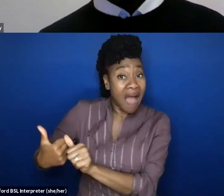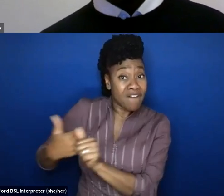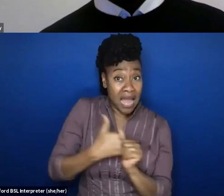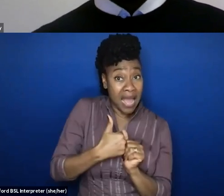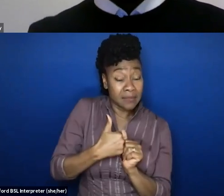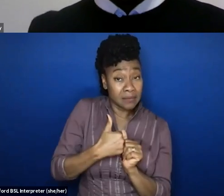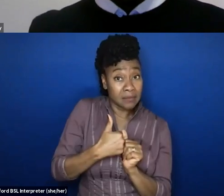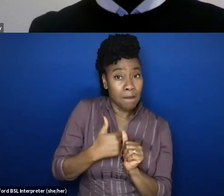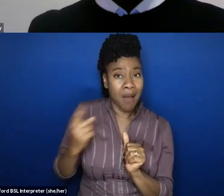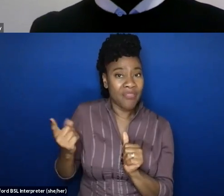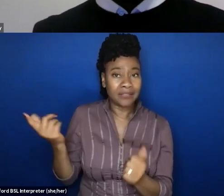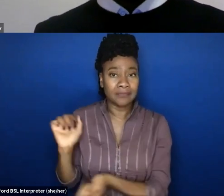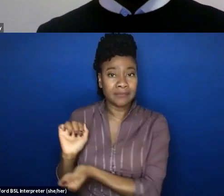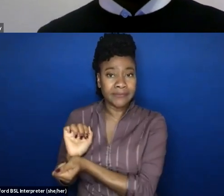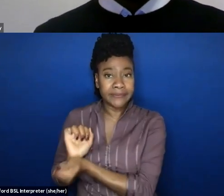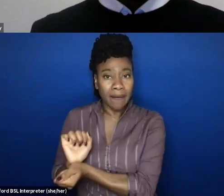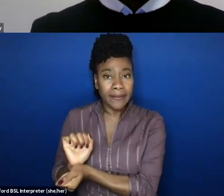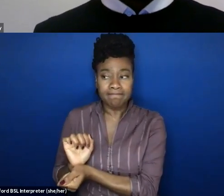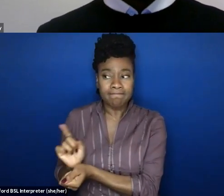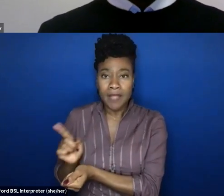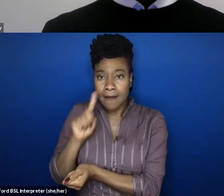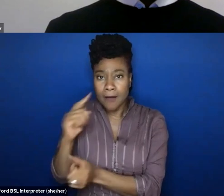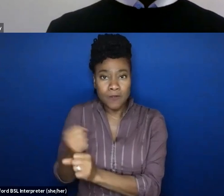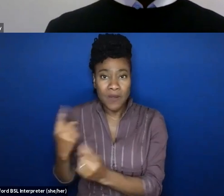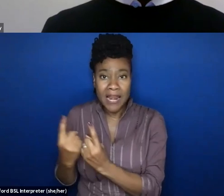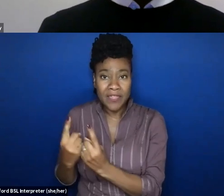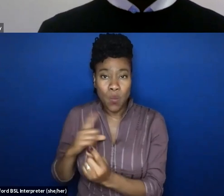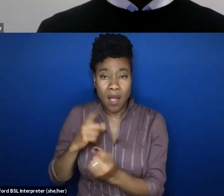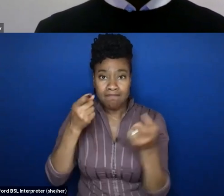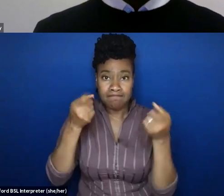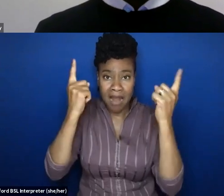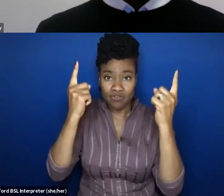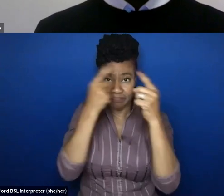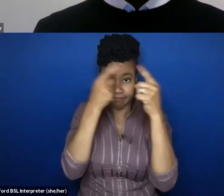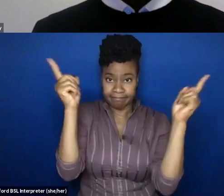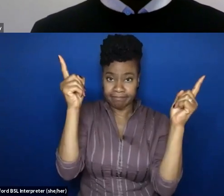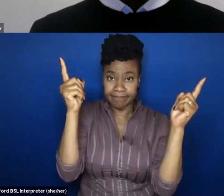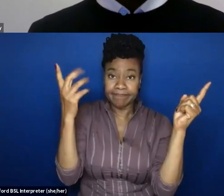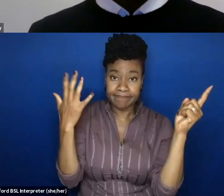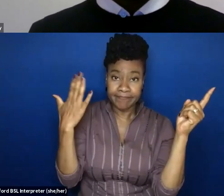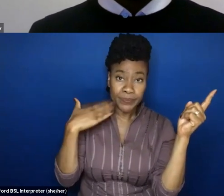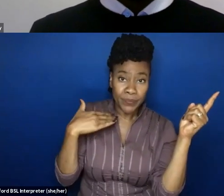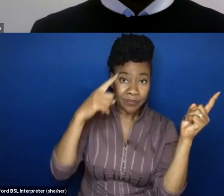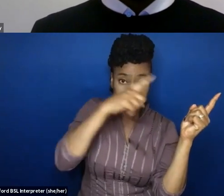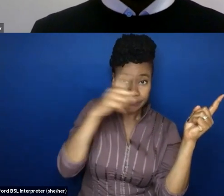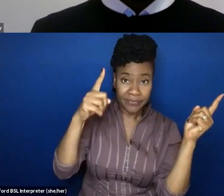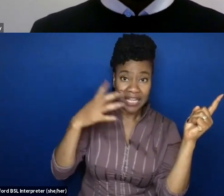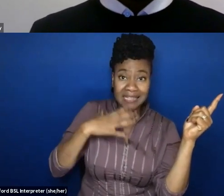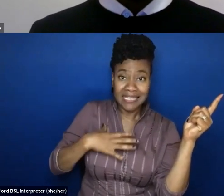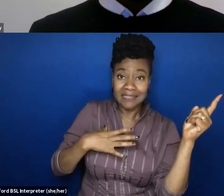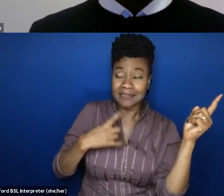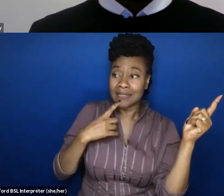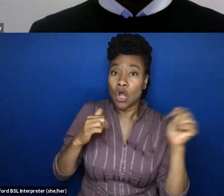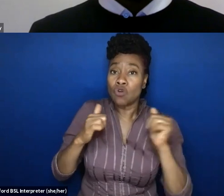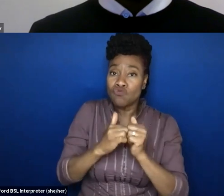tied completely, because there's always somebody higher up who needs to give the green light. And